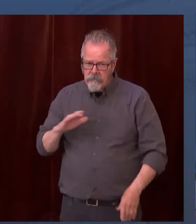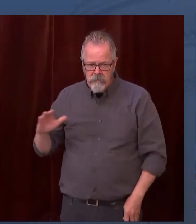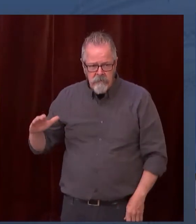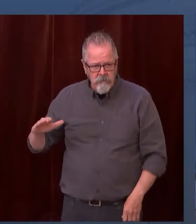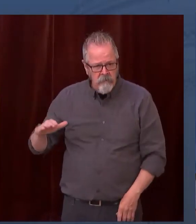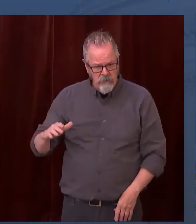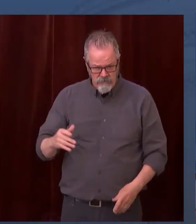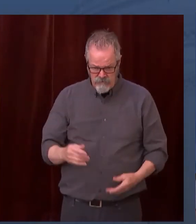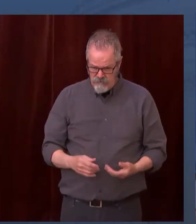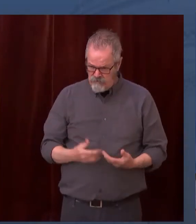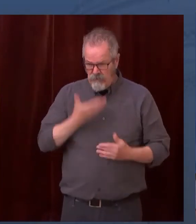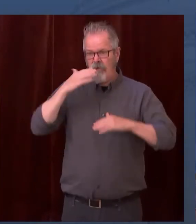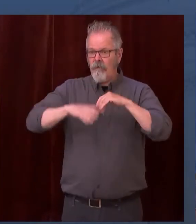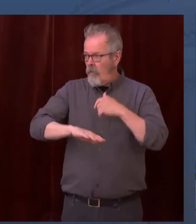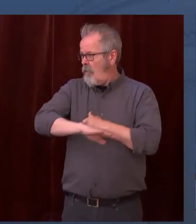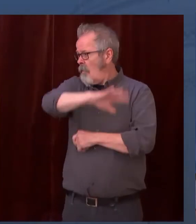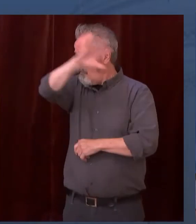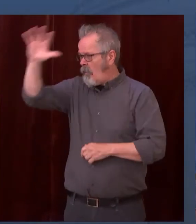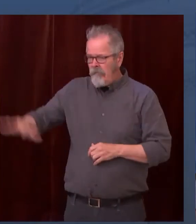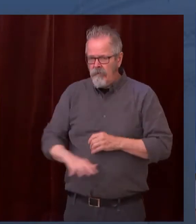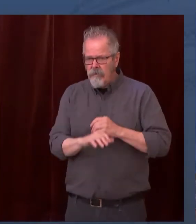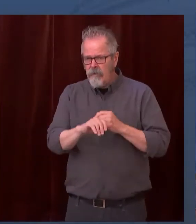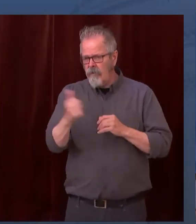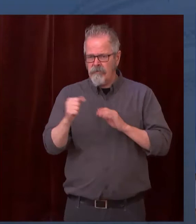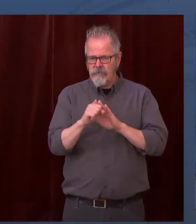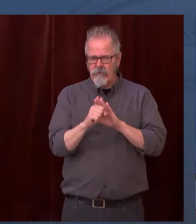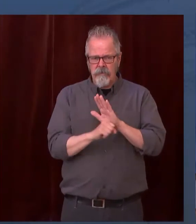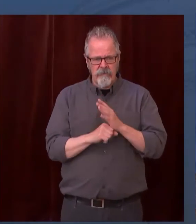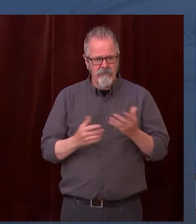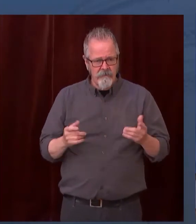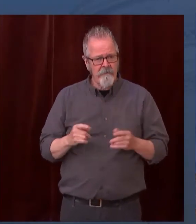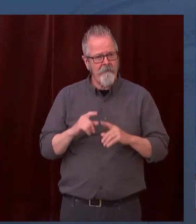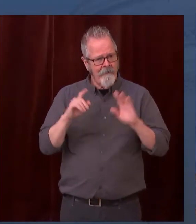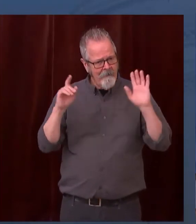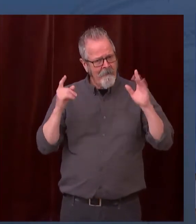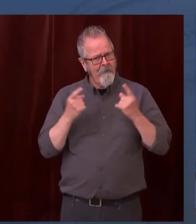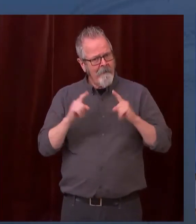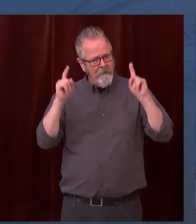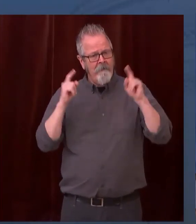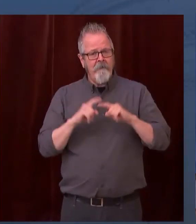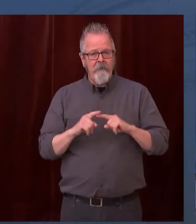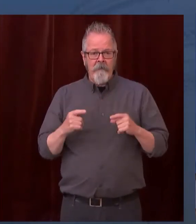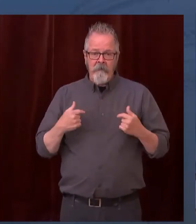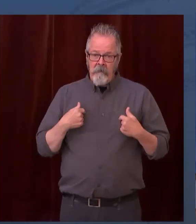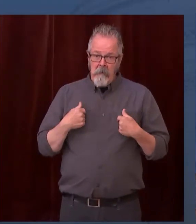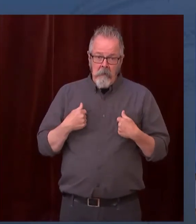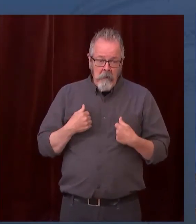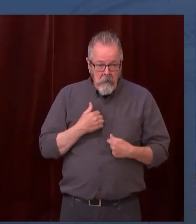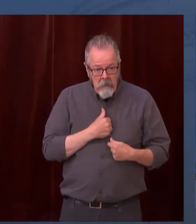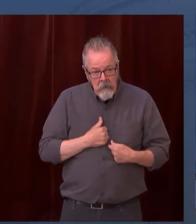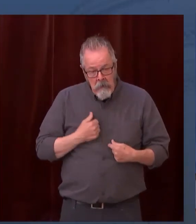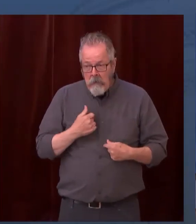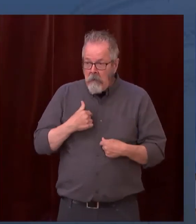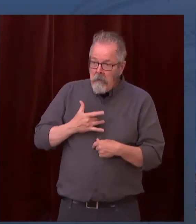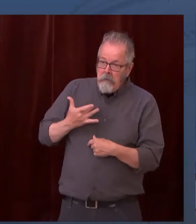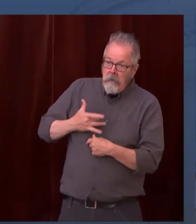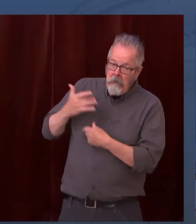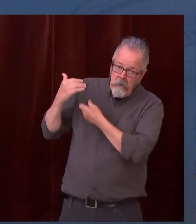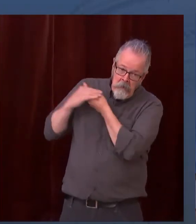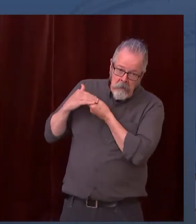other locations. So I can't express any great regret. So no, I did not yield to pressure. The only pressure I feel is